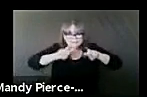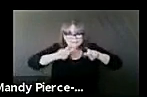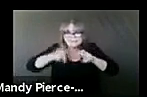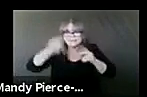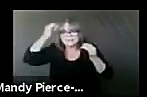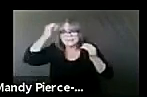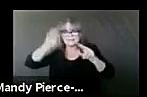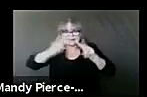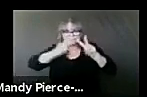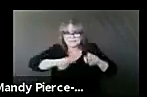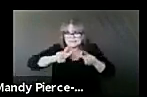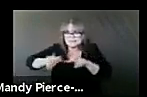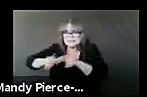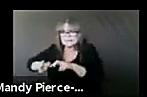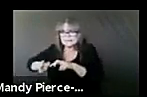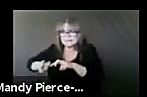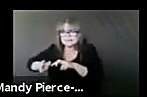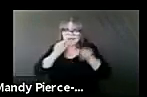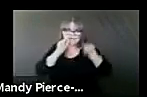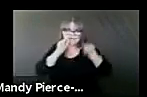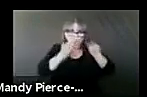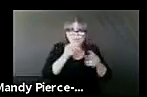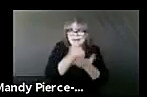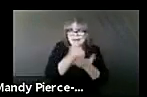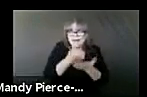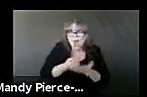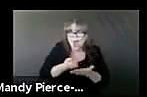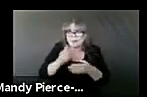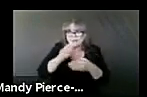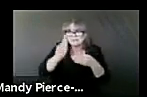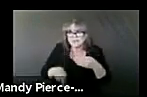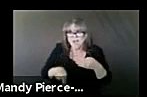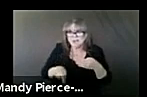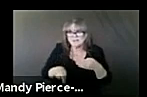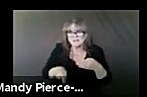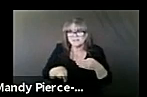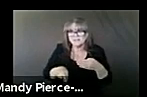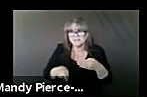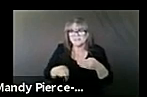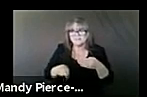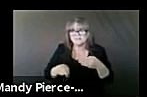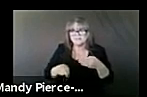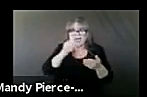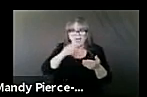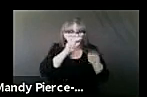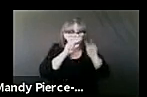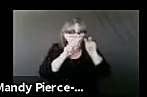consequences, and then trying to balance all that in the context of hospital capacity.